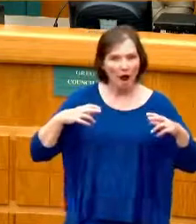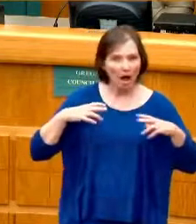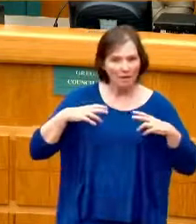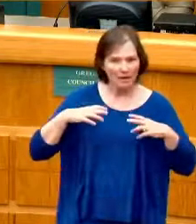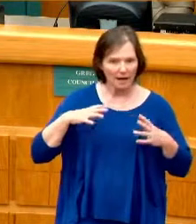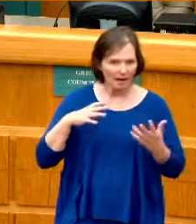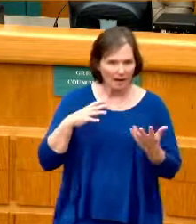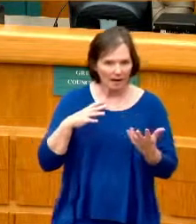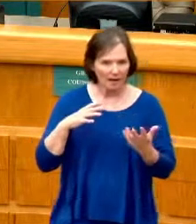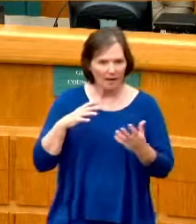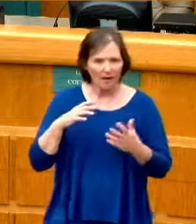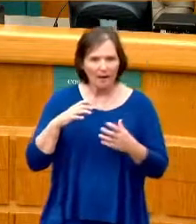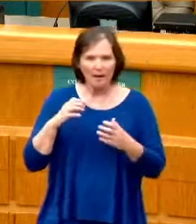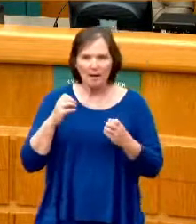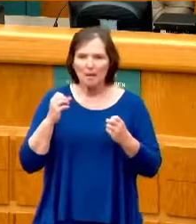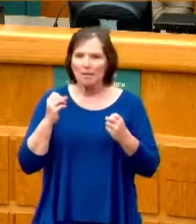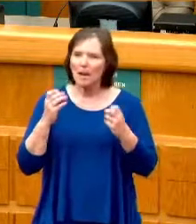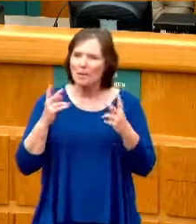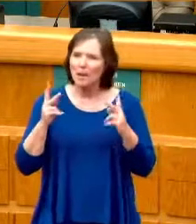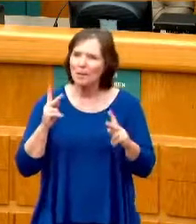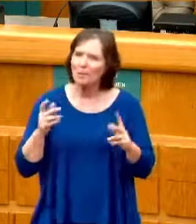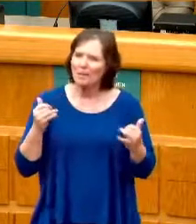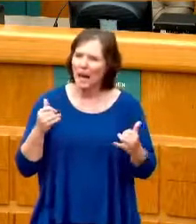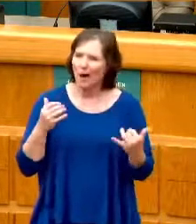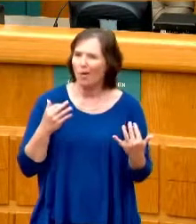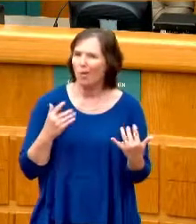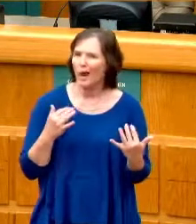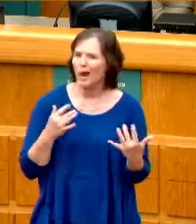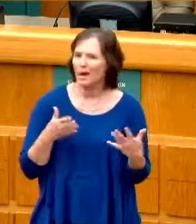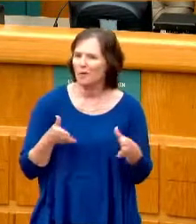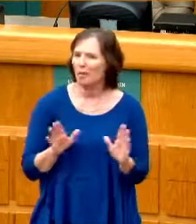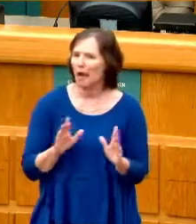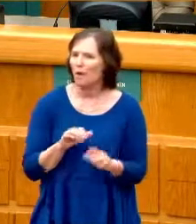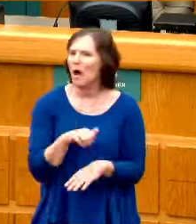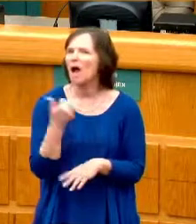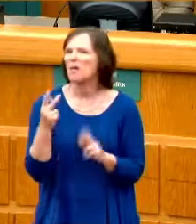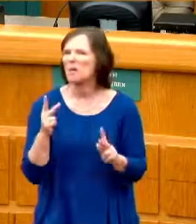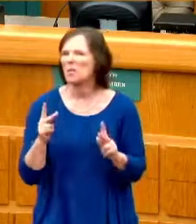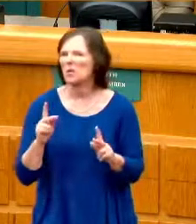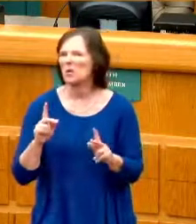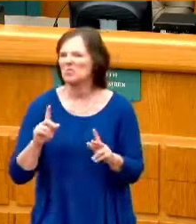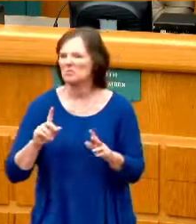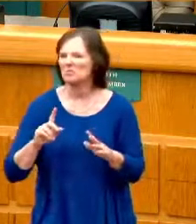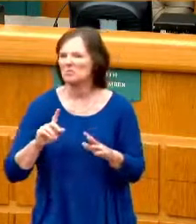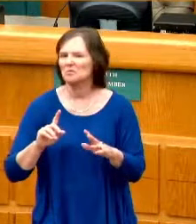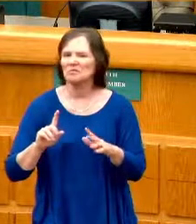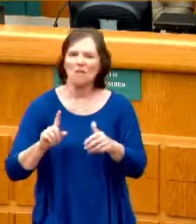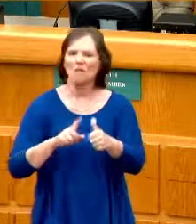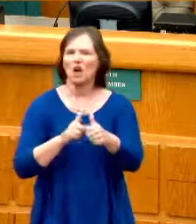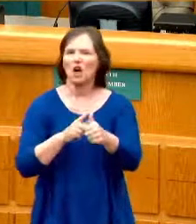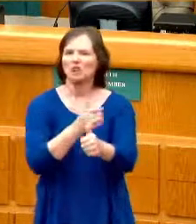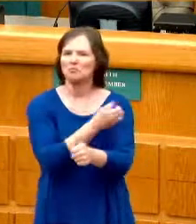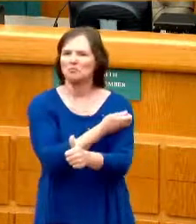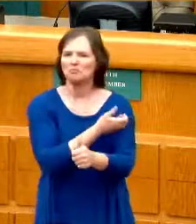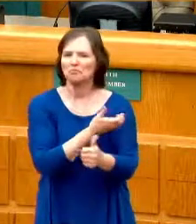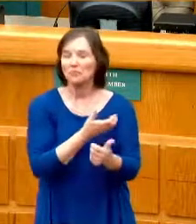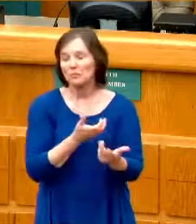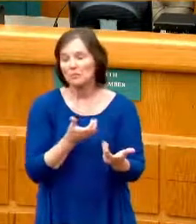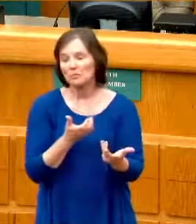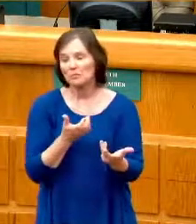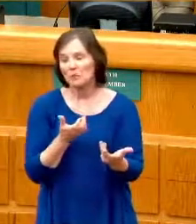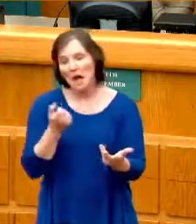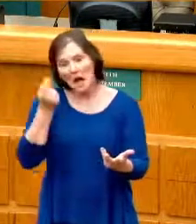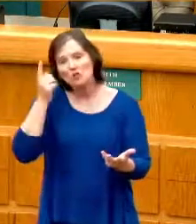They're waiting and they're allowing others to be first. It's very noble. It's